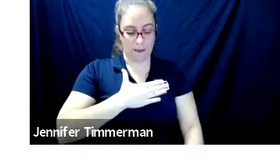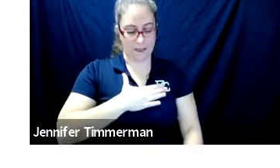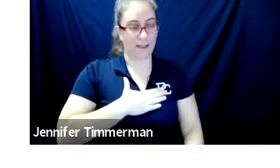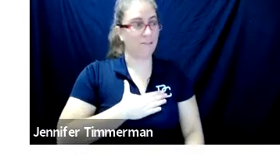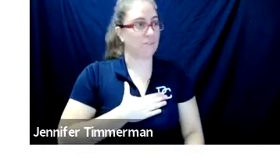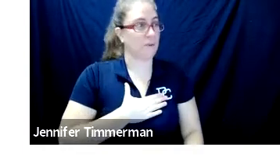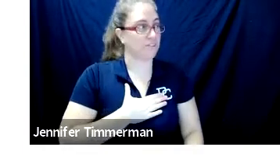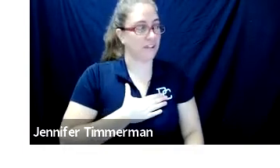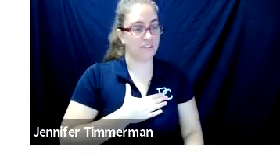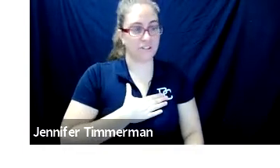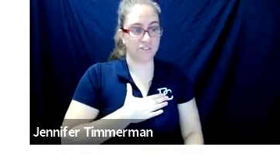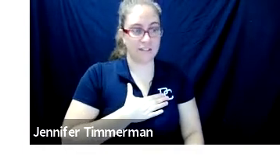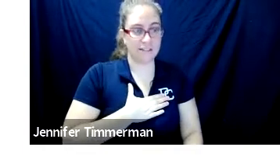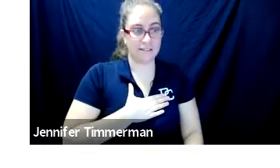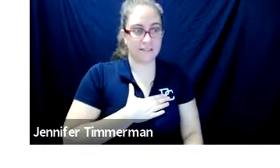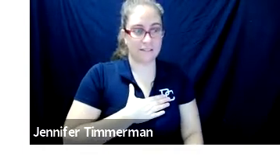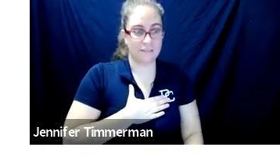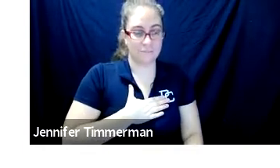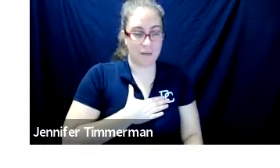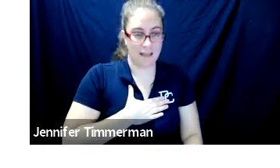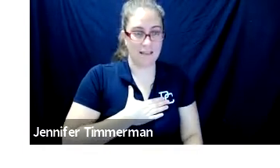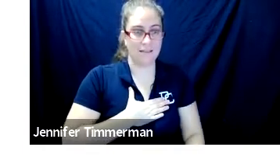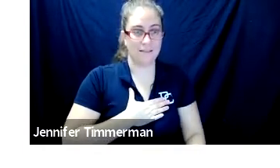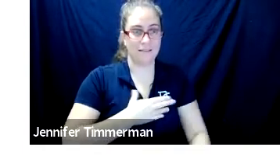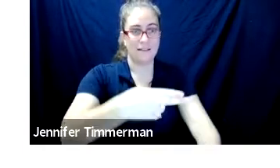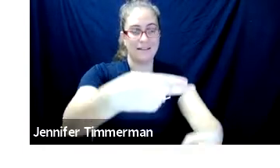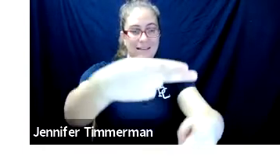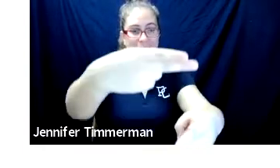So my, just press your hand to your chest. My.